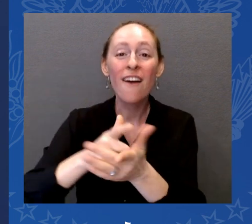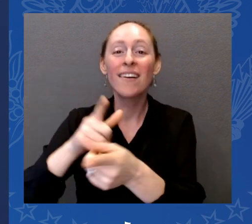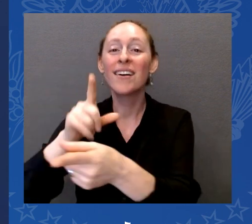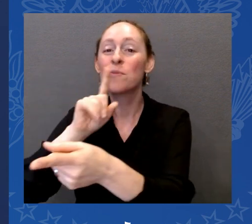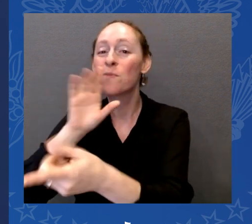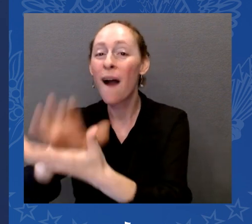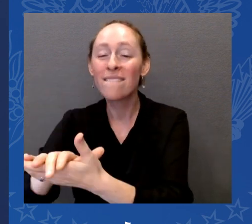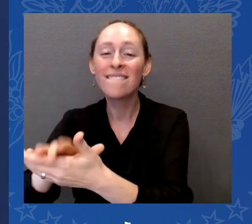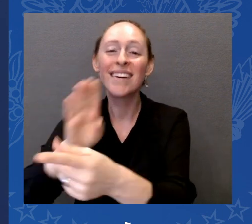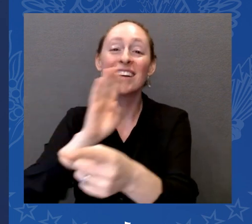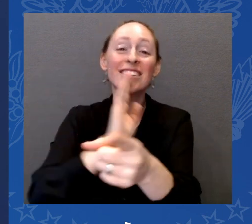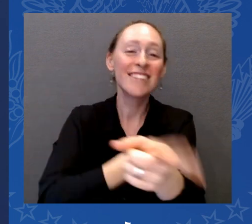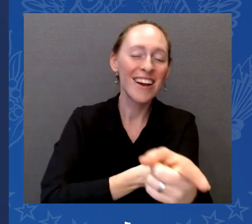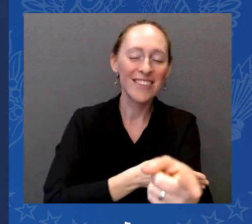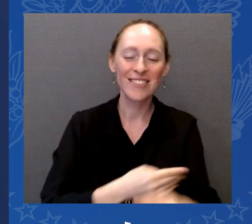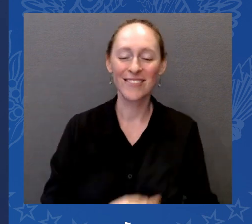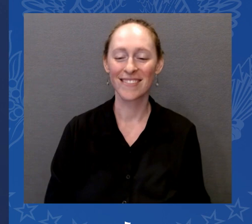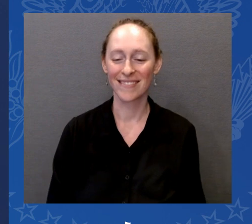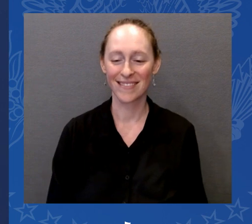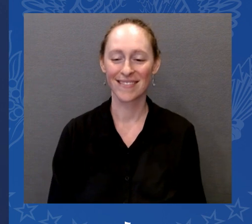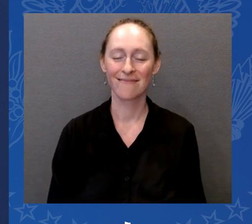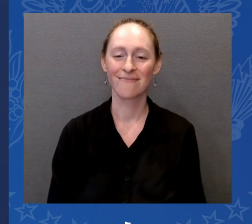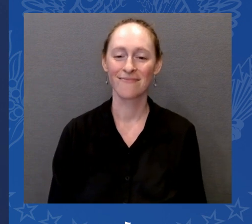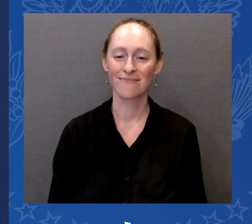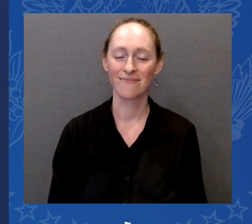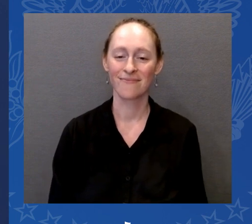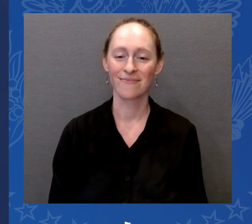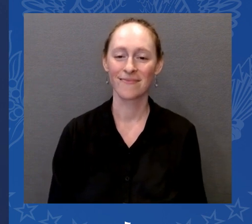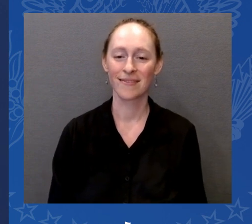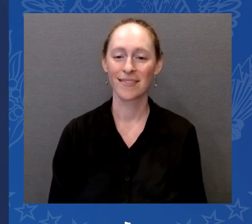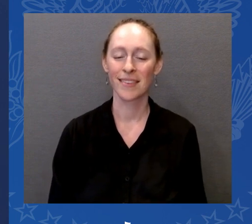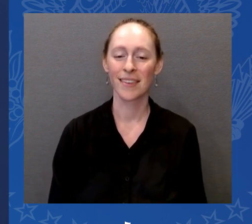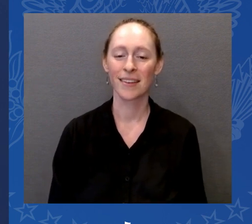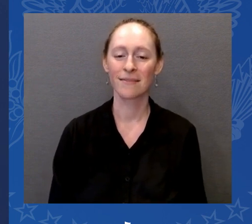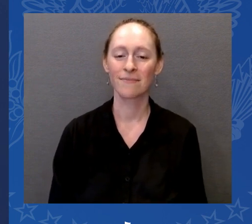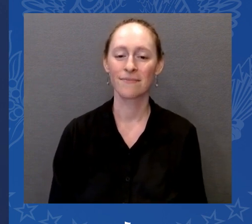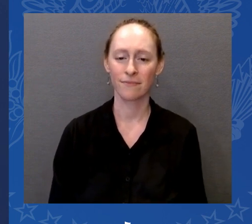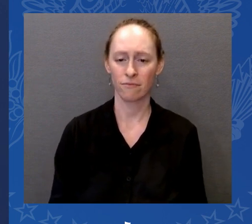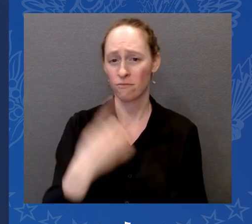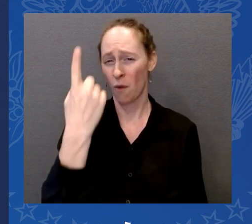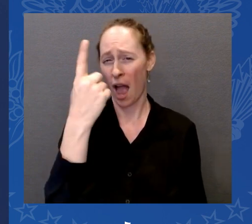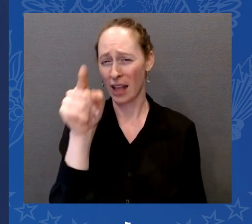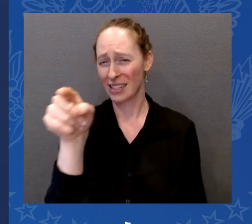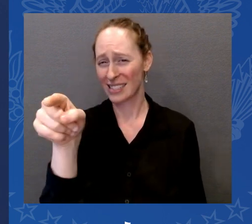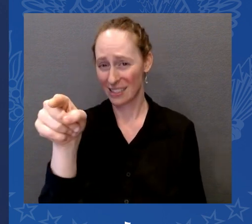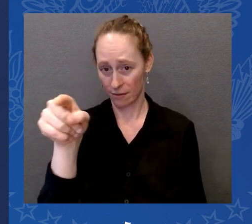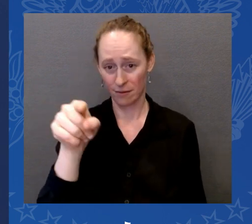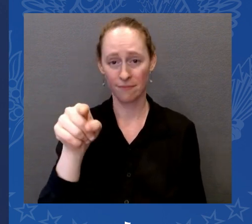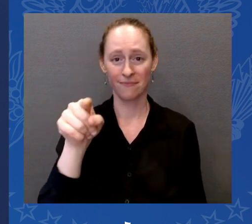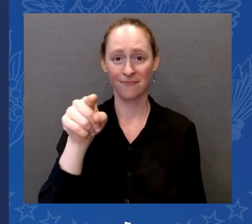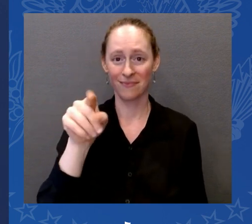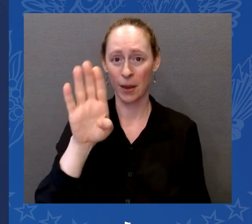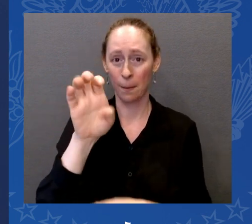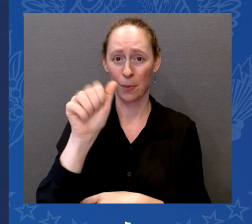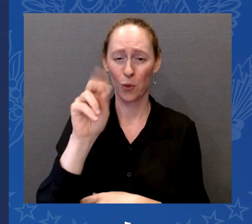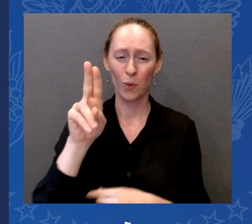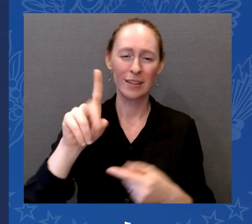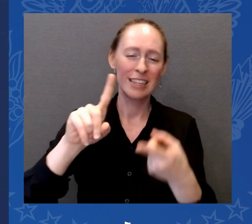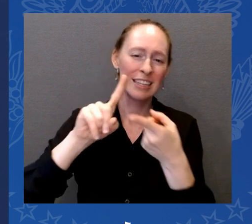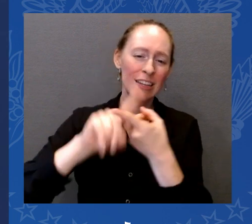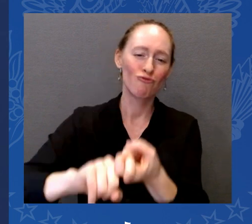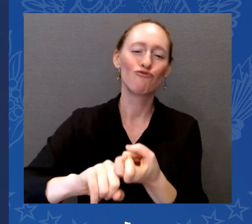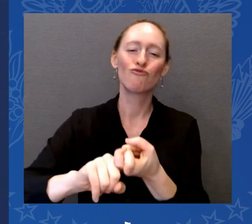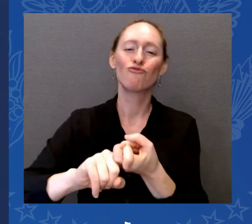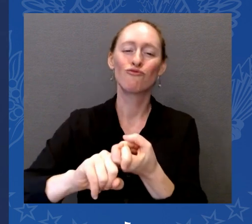one of Bo's best buddies, Andy Grote, and an old friend who's here. I excuse this again, as used to say in the Senate, a point